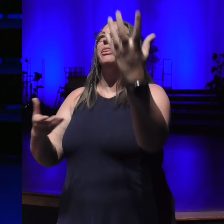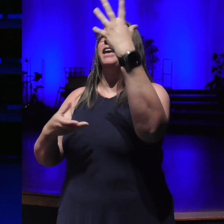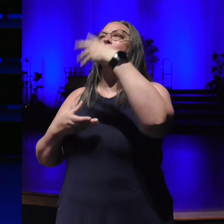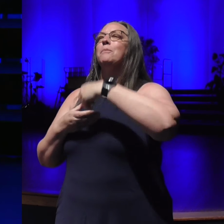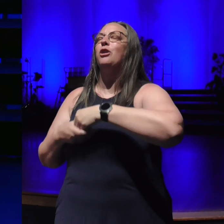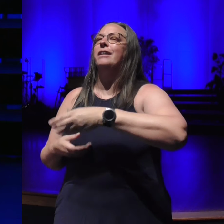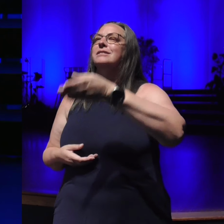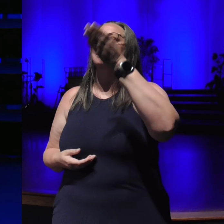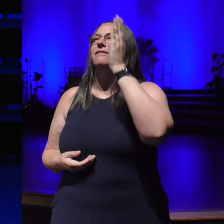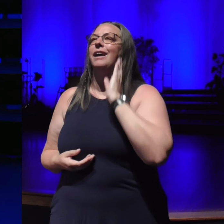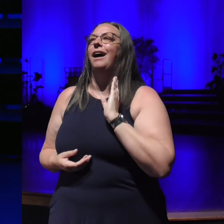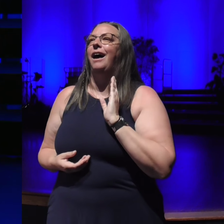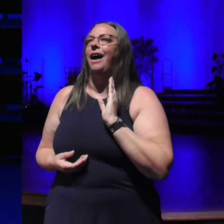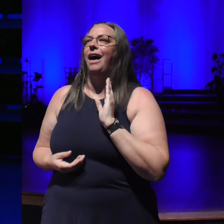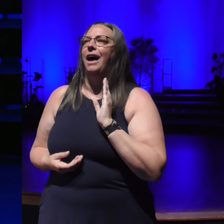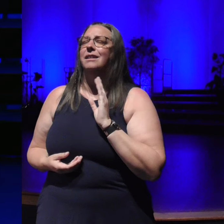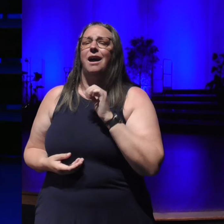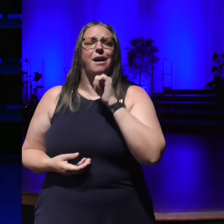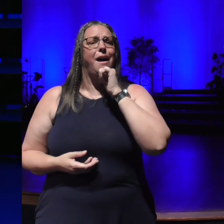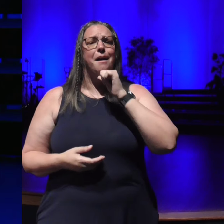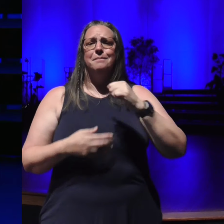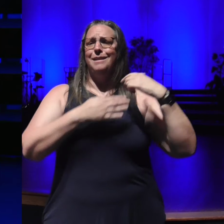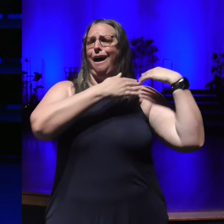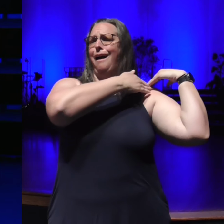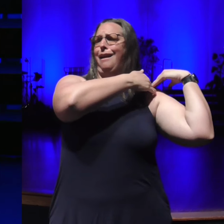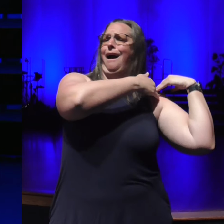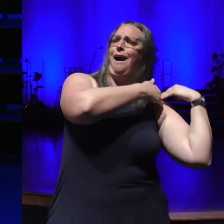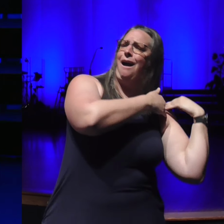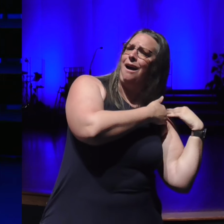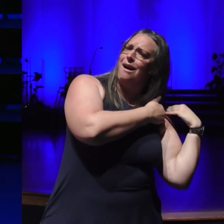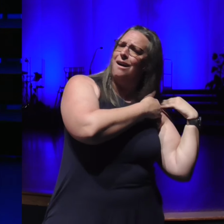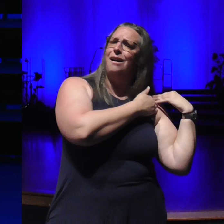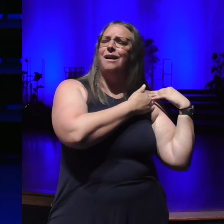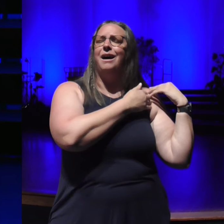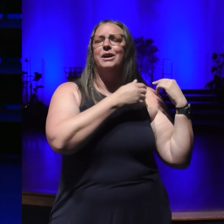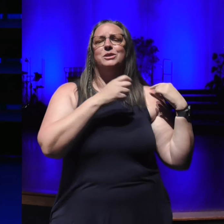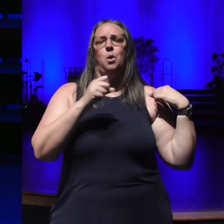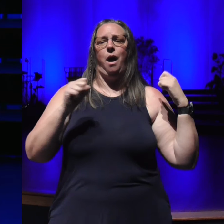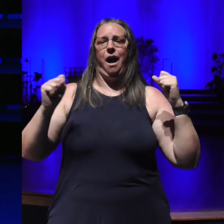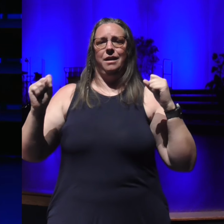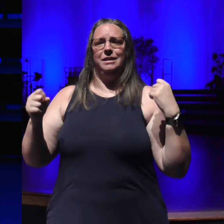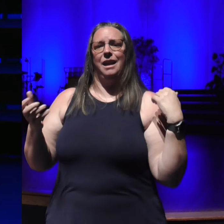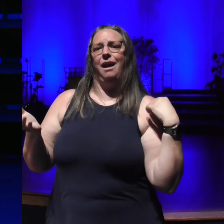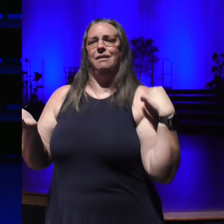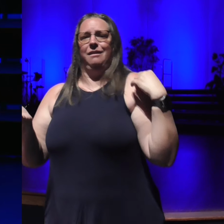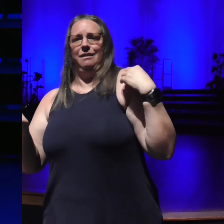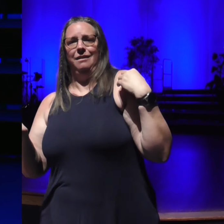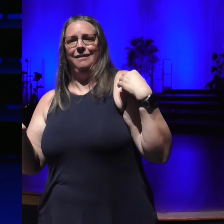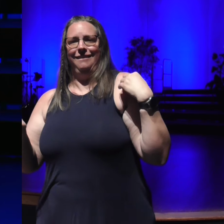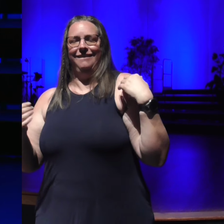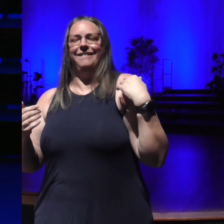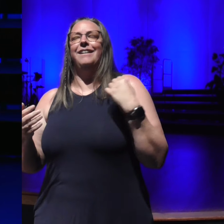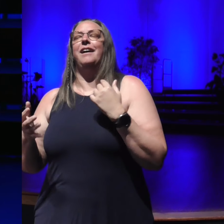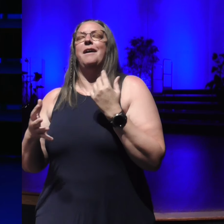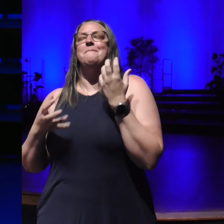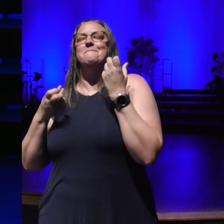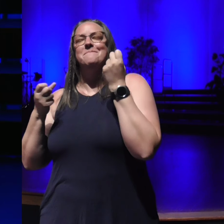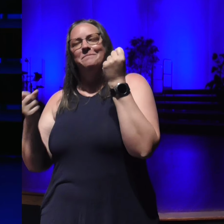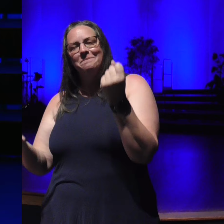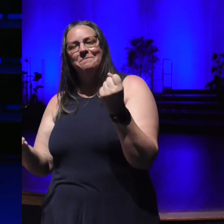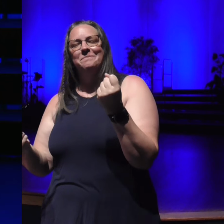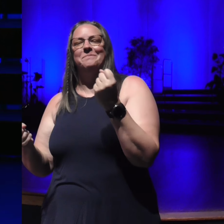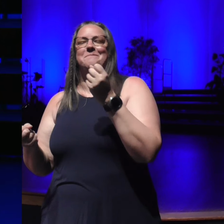We are not holding the world up anymore and are therefore allowing ourselves to be held up by a holy